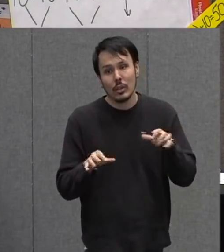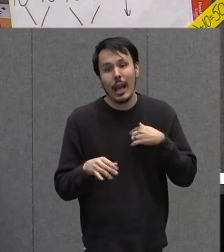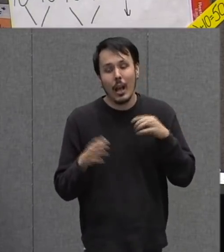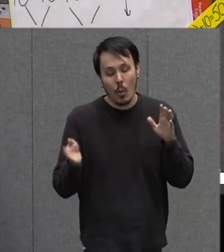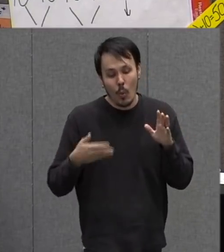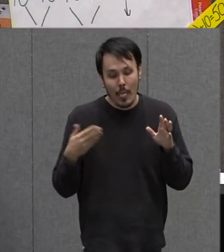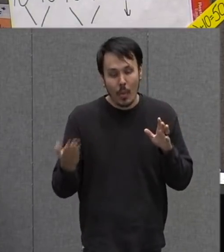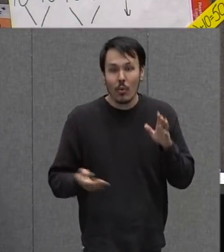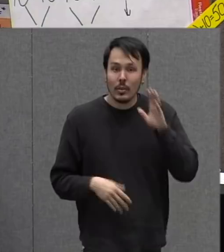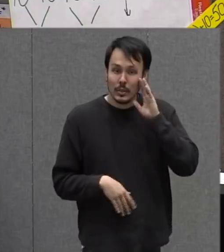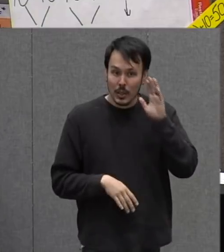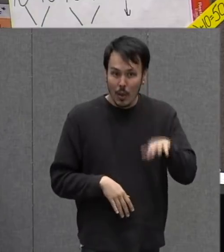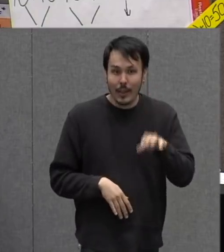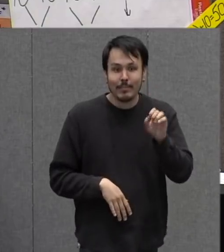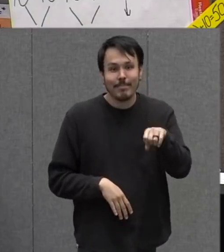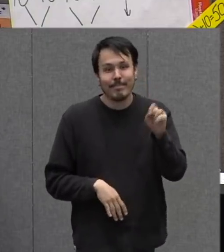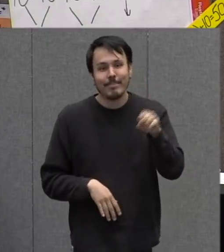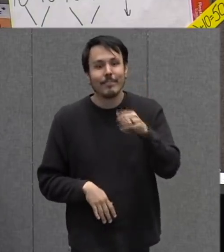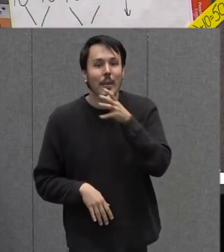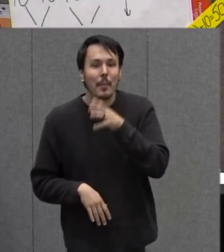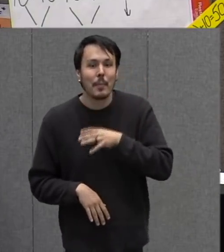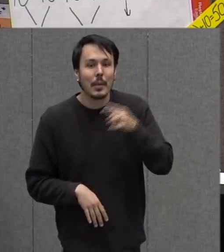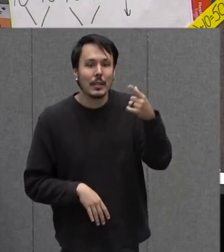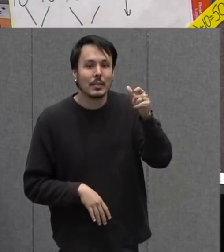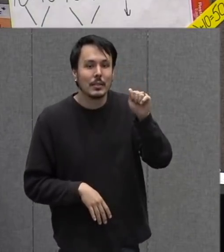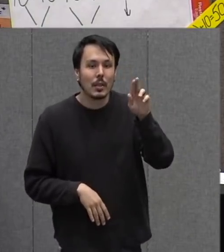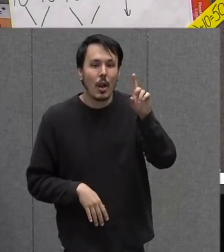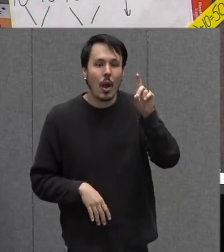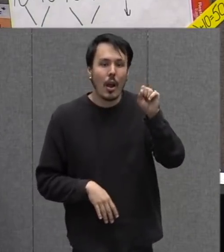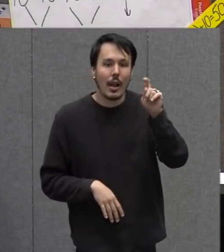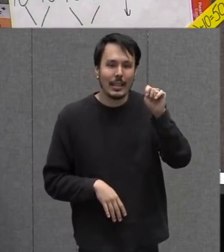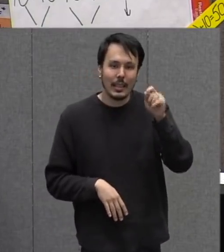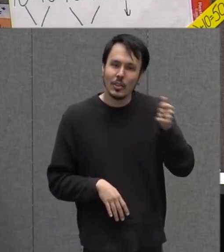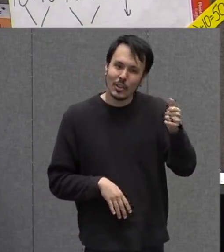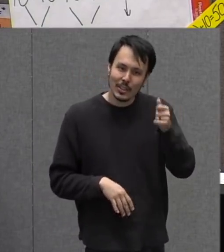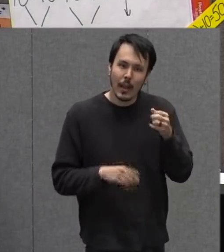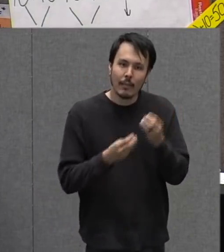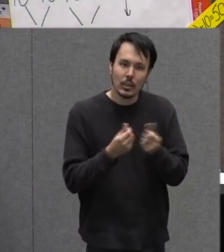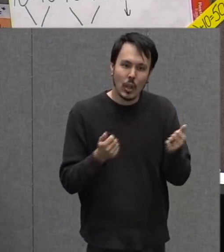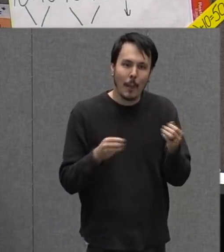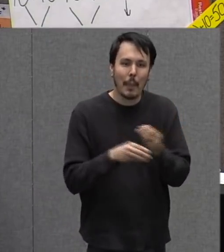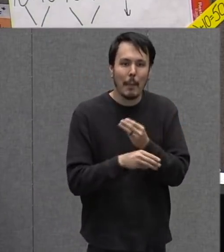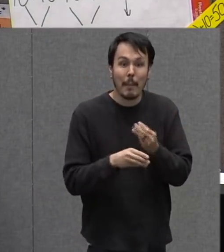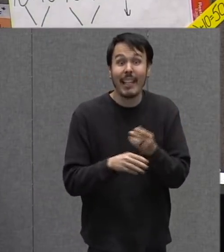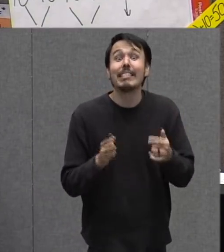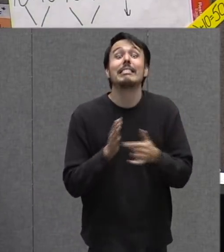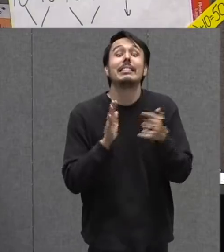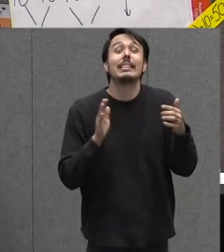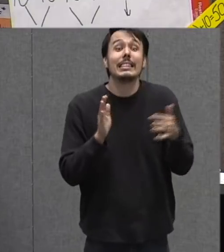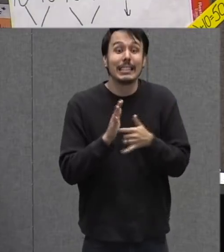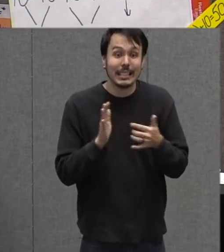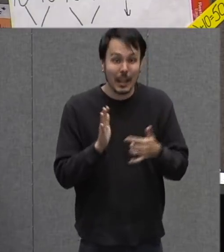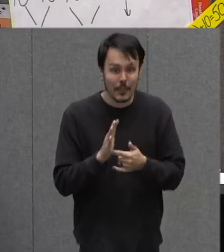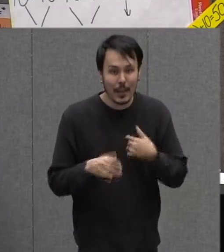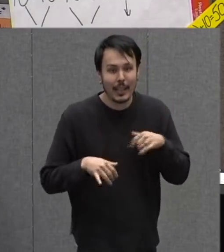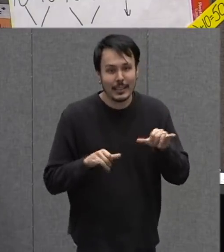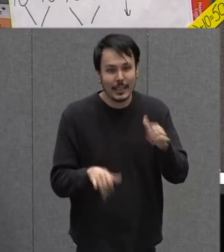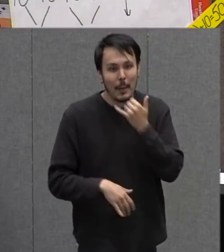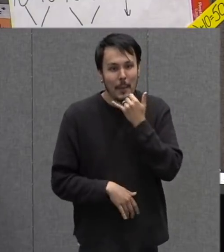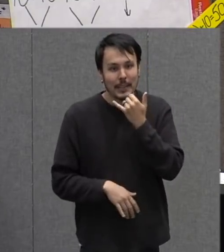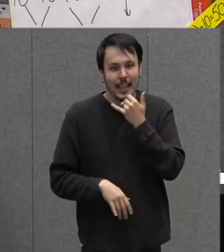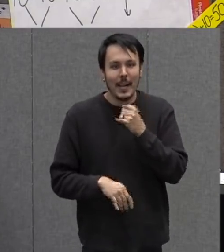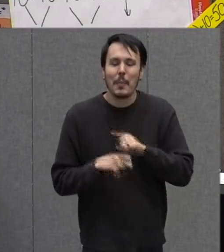because guess what? Yes, Mrs. Gaudette does the math before she does it with you, and she still messes up. But that's okay.